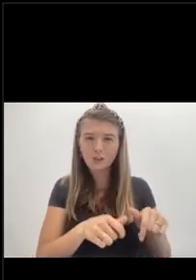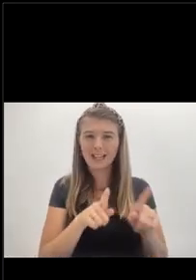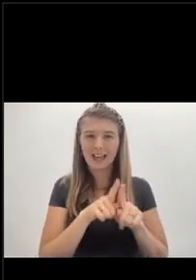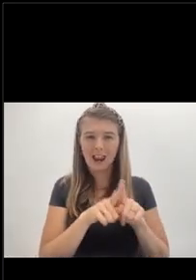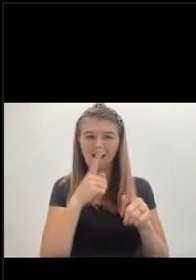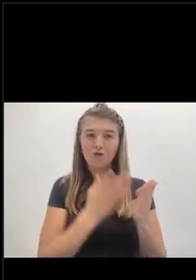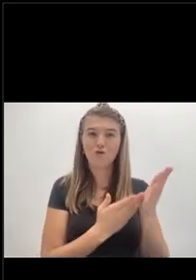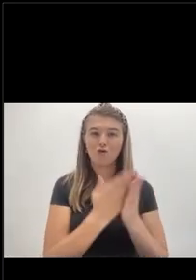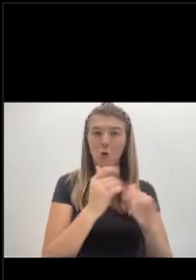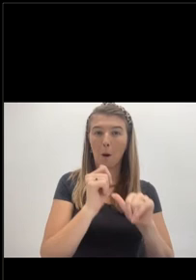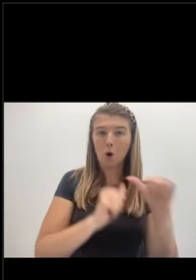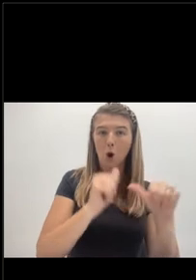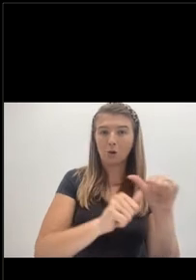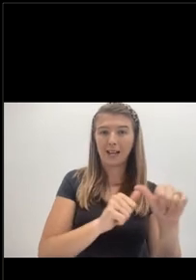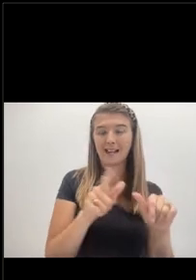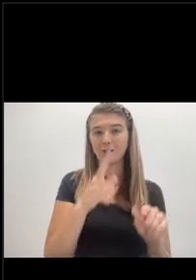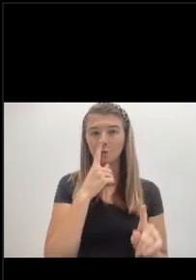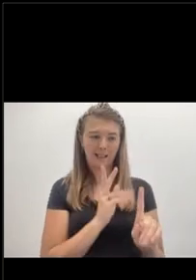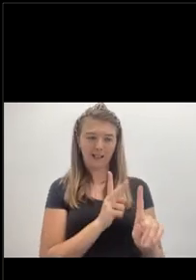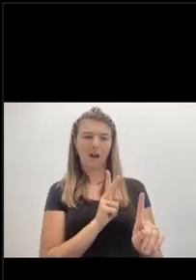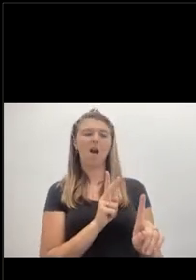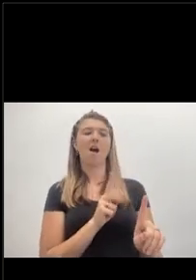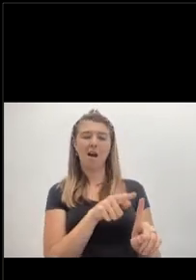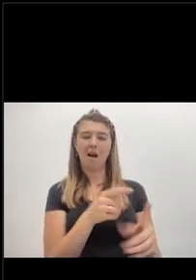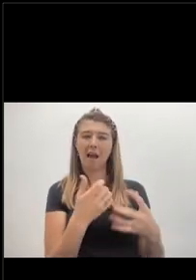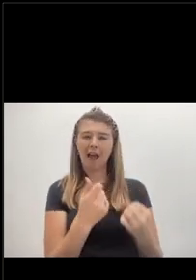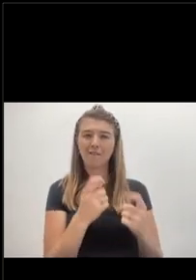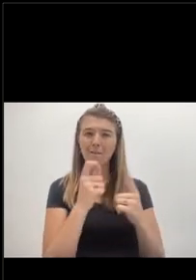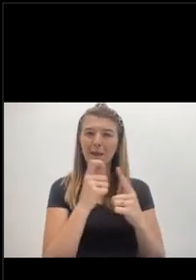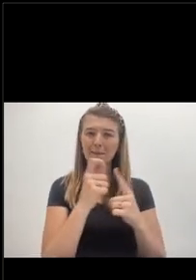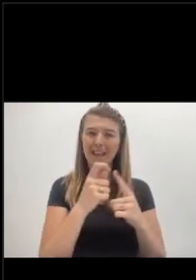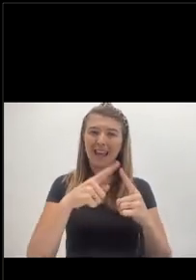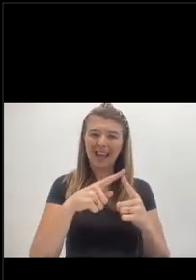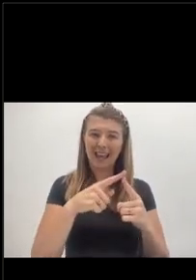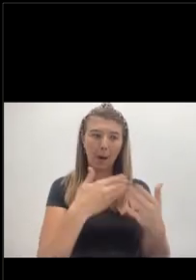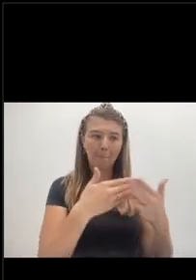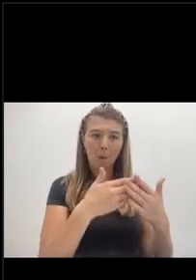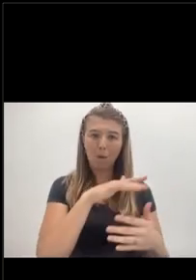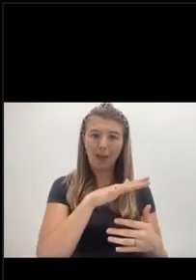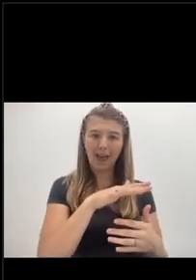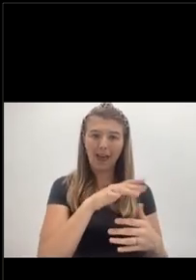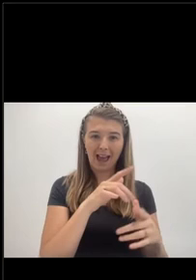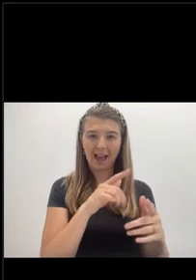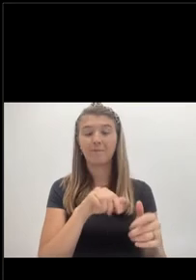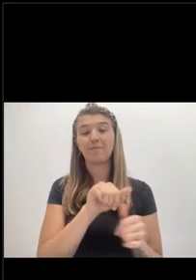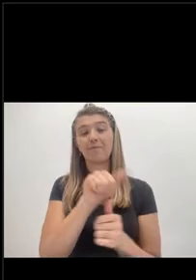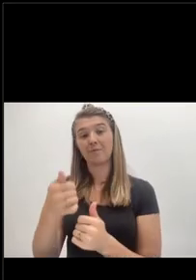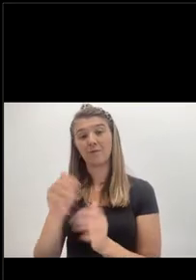observe PP-rich areas within the polyethylene bulk. And then the photograph on the right,